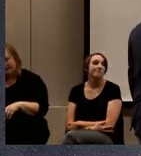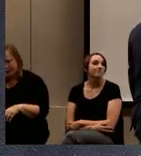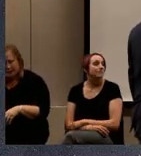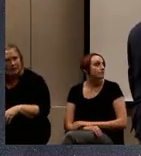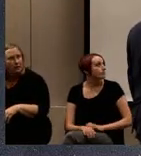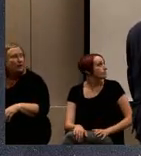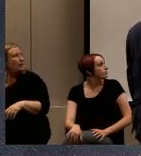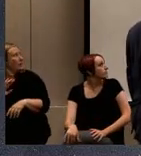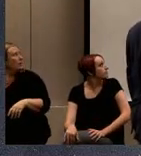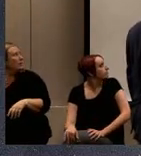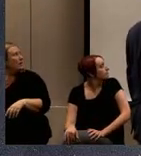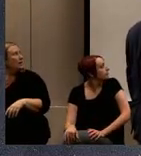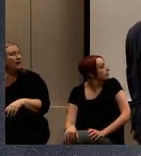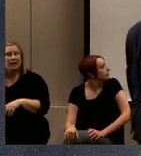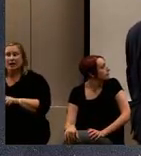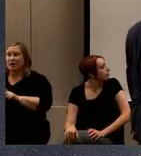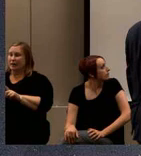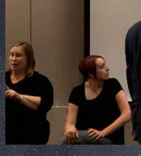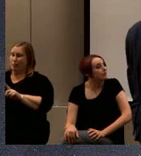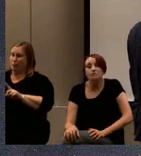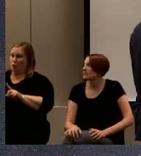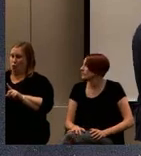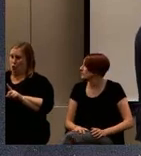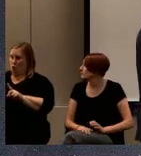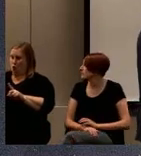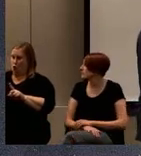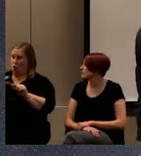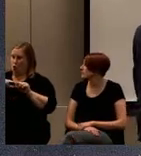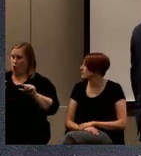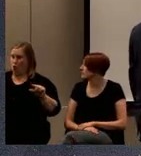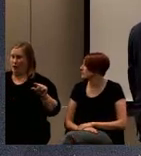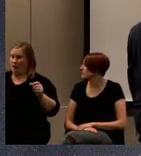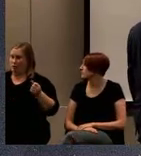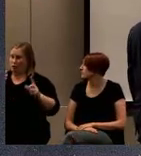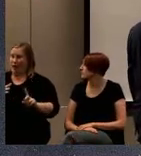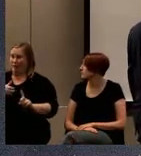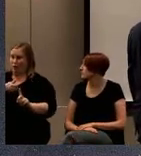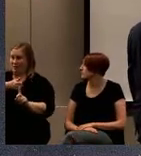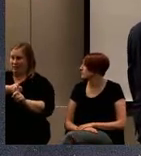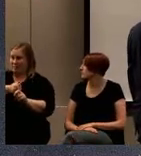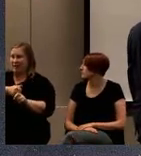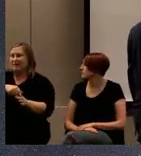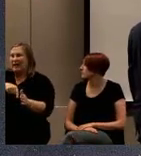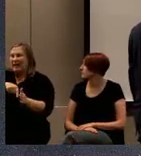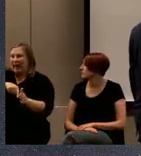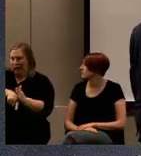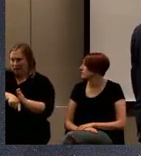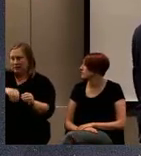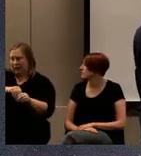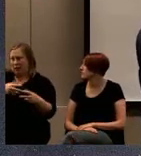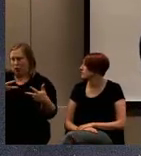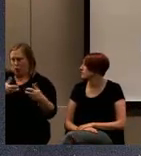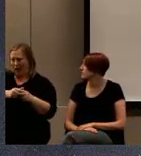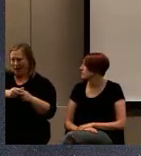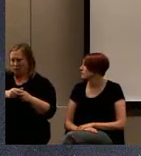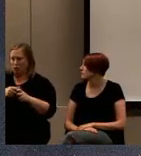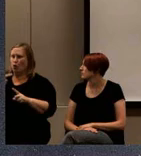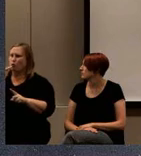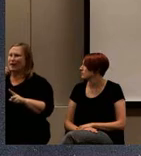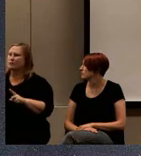this is, the blue line is drivers who are themselves killed in crashes, and then the red line is other